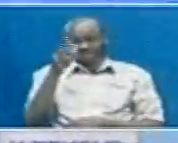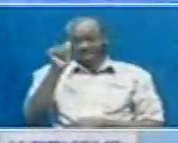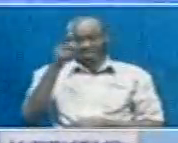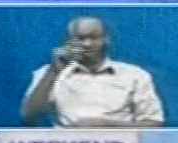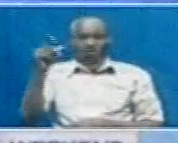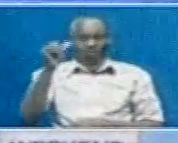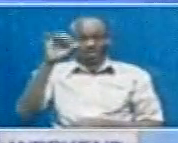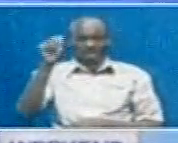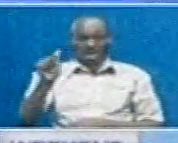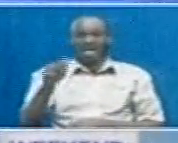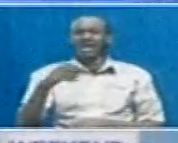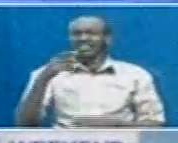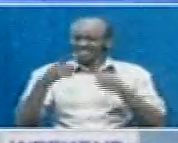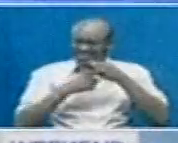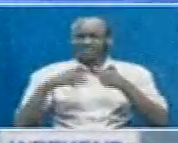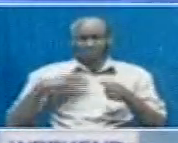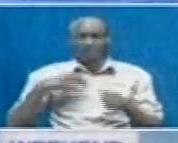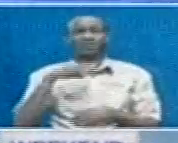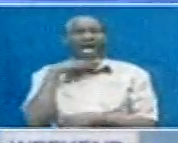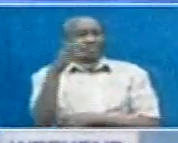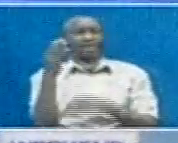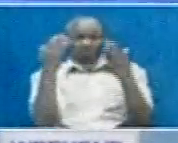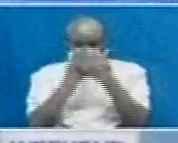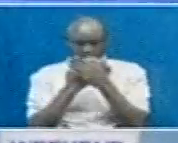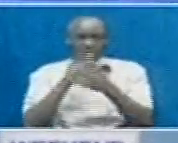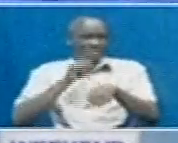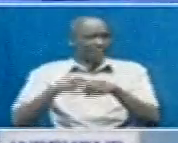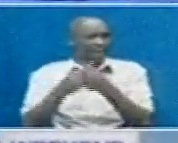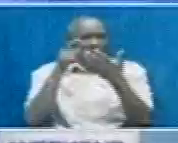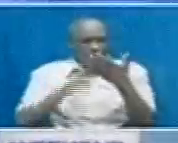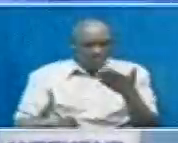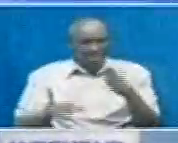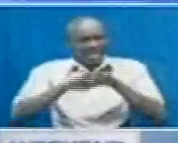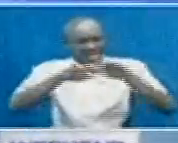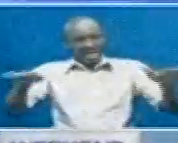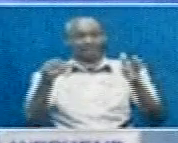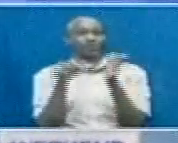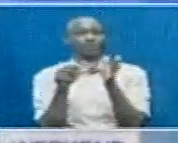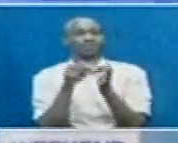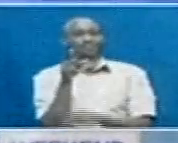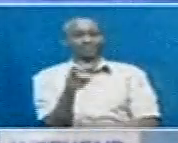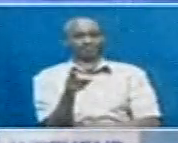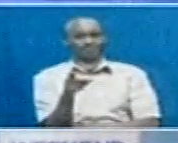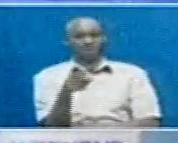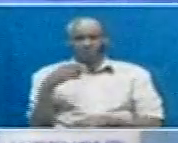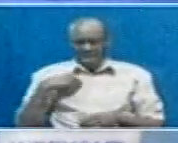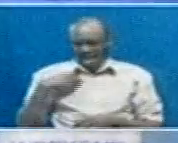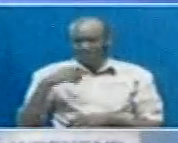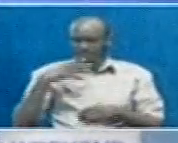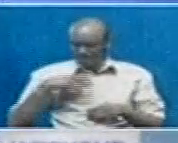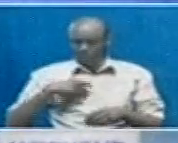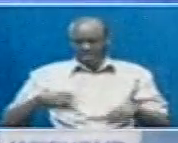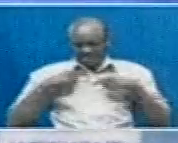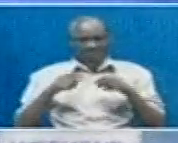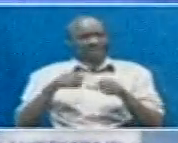where 6 people were killed overnight in clashes over a controversial piece of land. Families living in Mengo Farm claim that